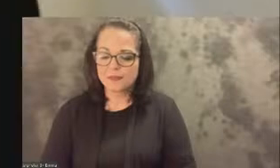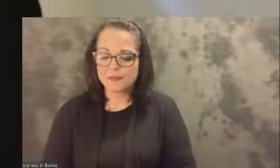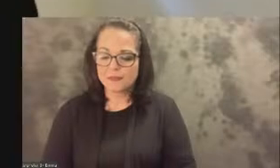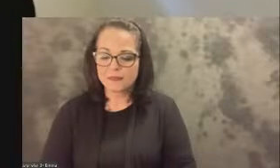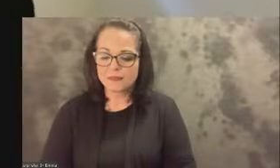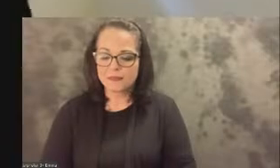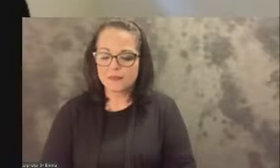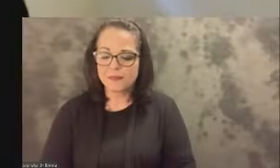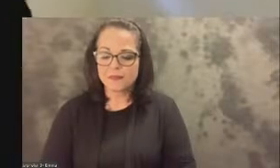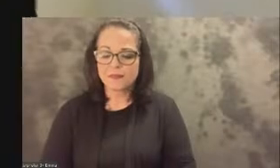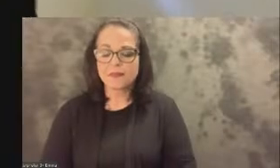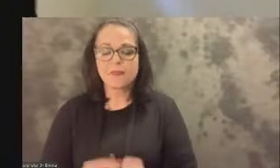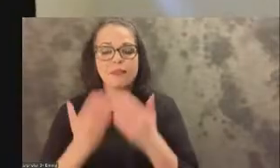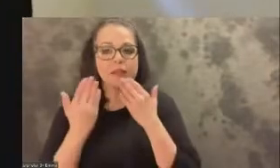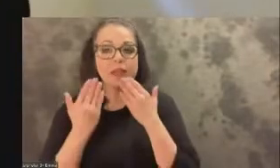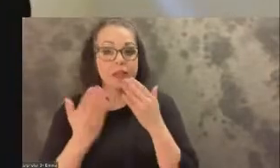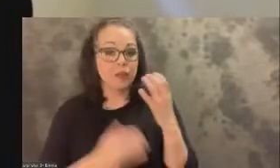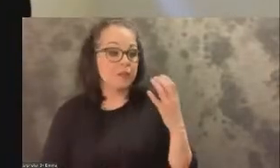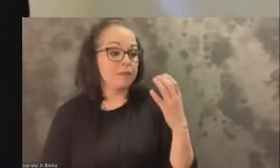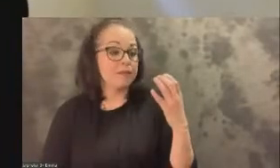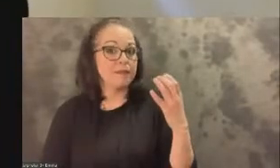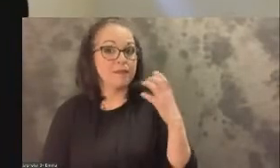Thank you, Madam Chair. Meeting adjourned.